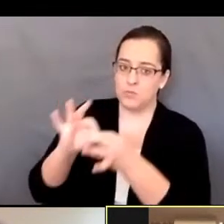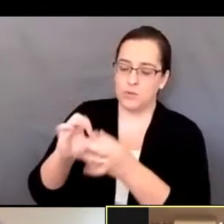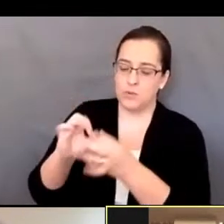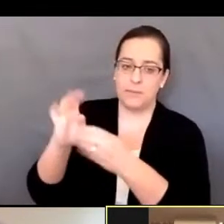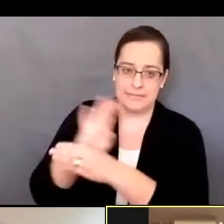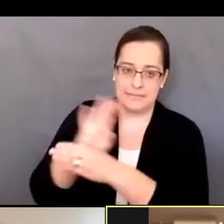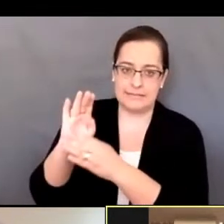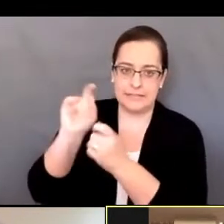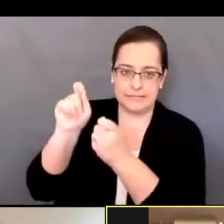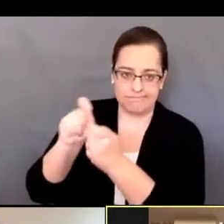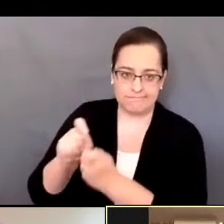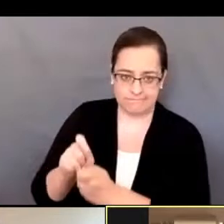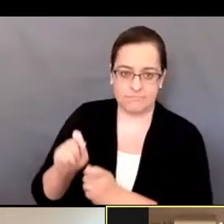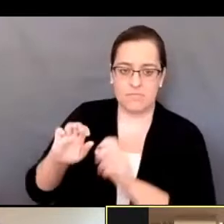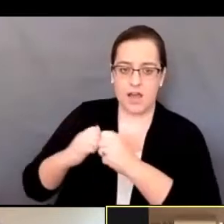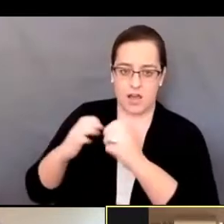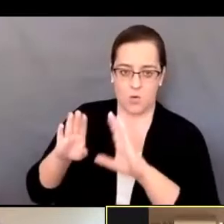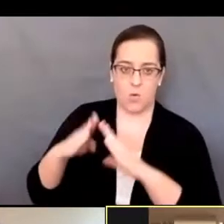they can open.